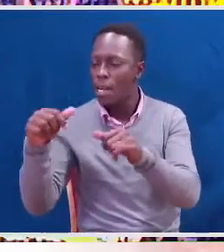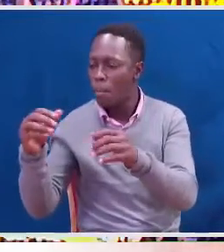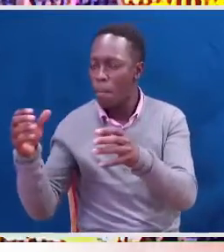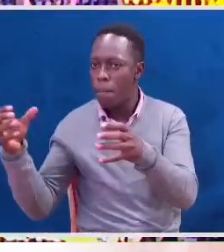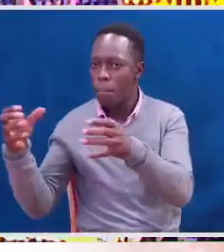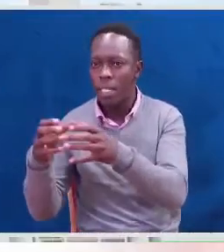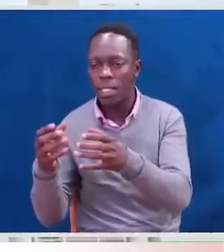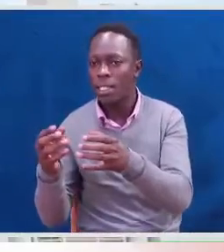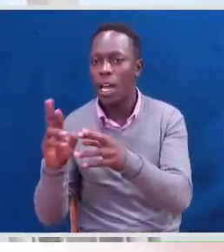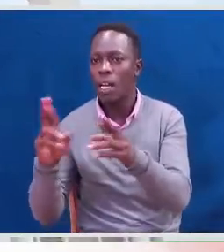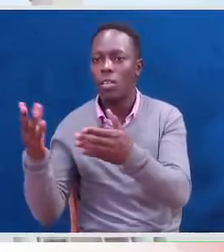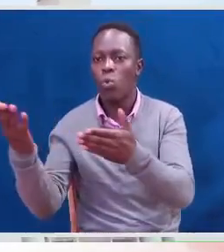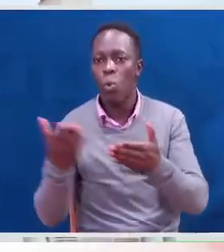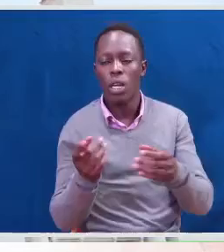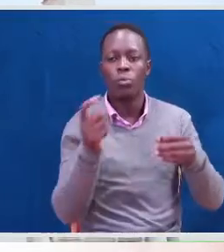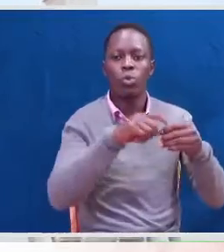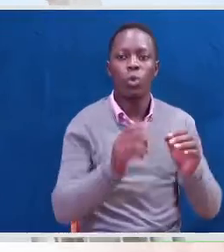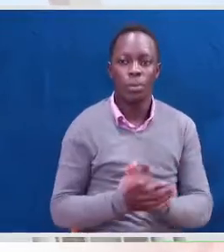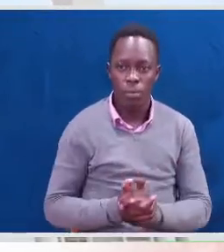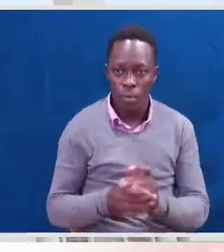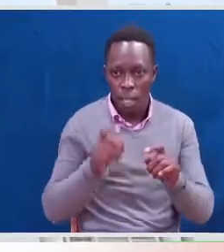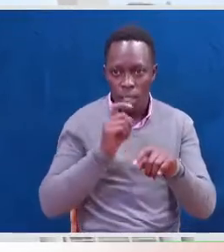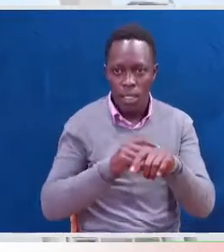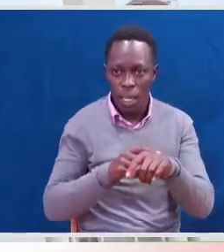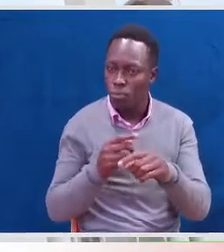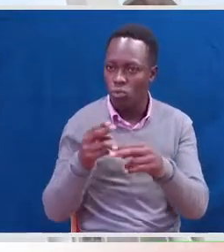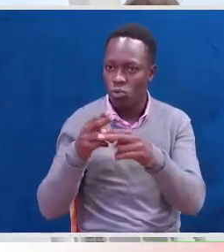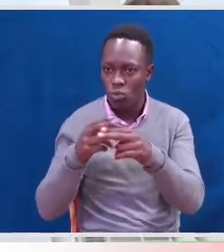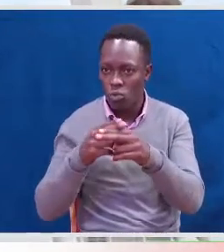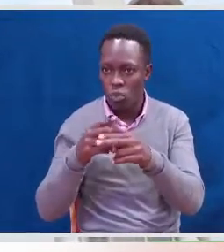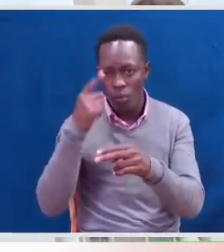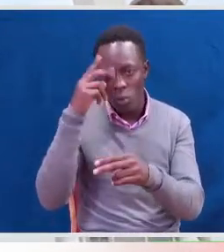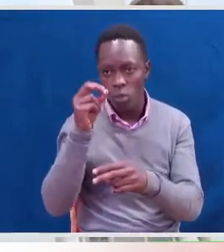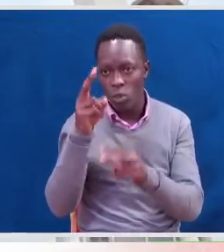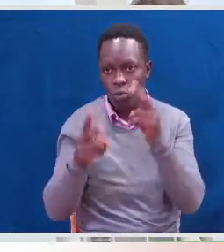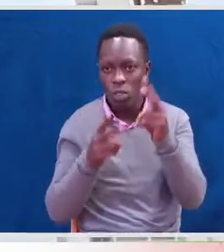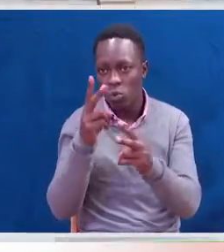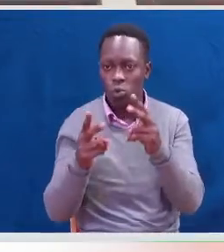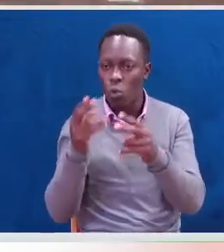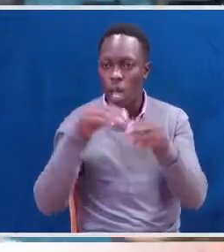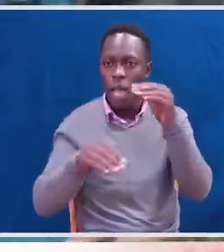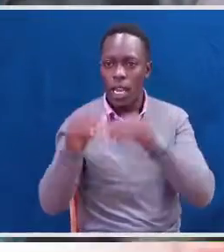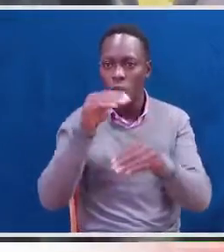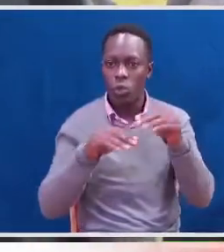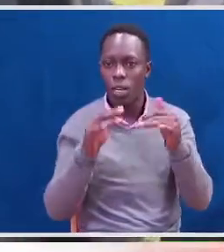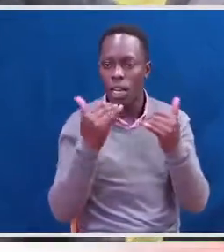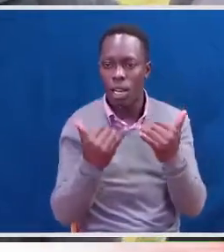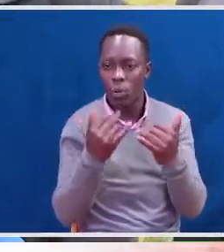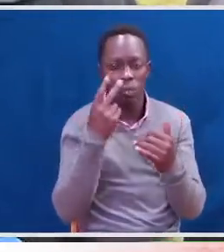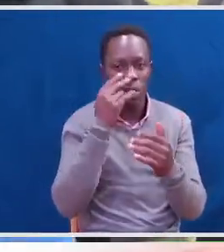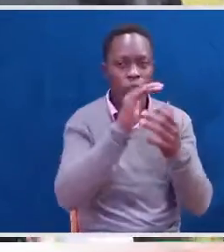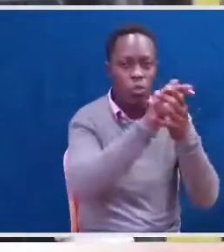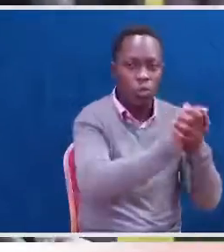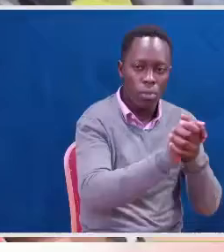political vehicle. As the clock ticks ahead of 2022 general election, alignments are evident with Jubilee